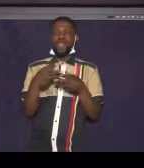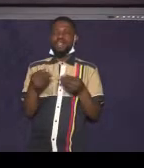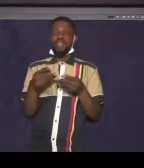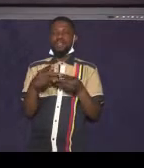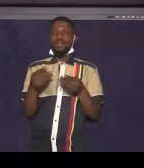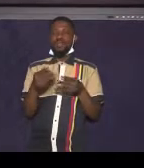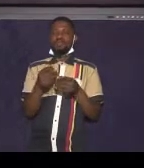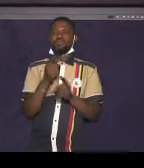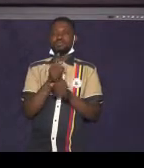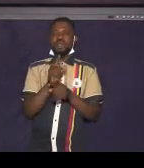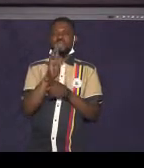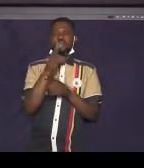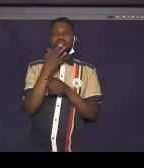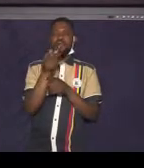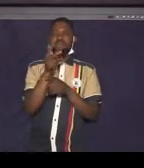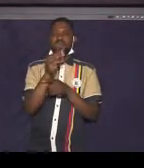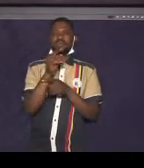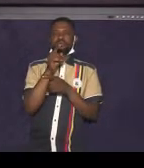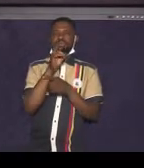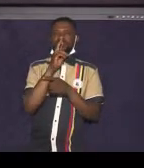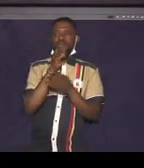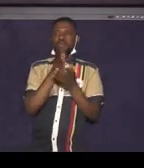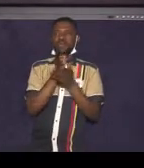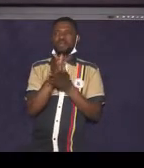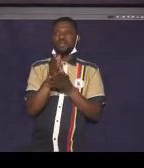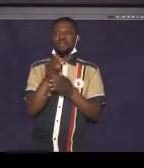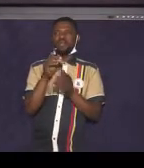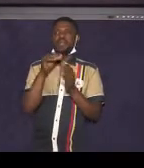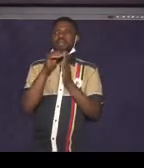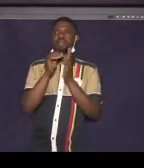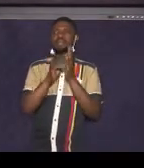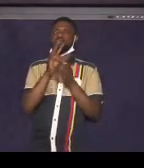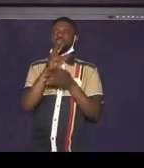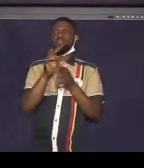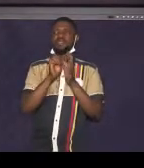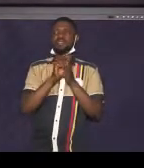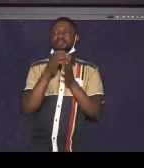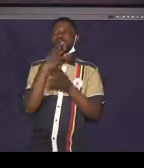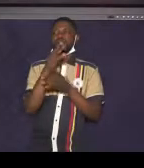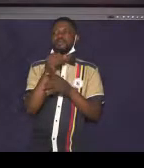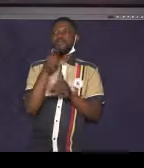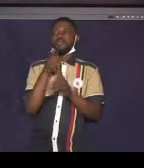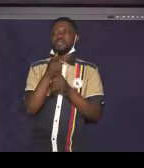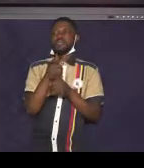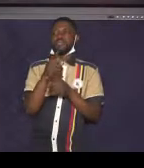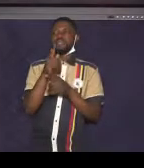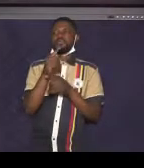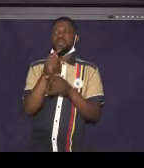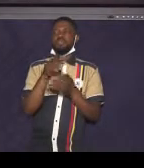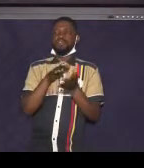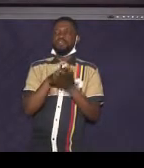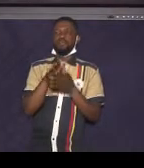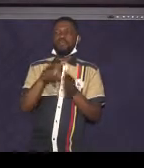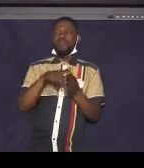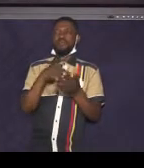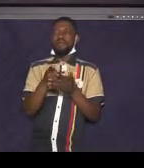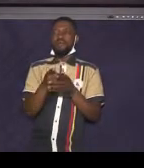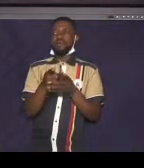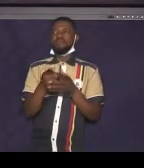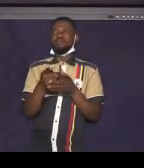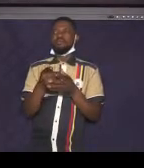wool. Just 3 of them, you are correct. List 2 examples of accident. It could be trips and falls,